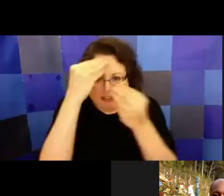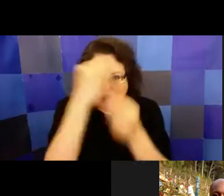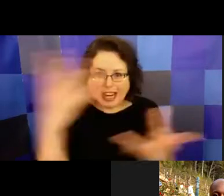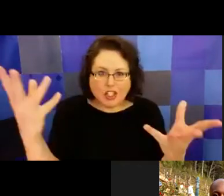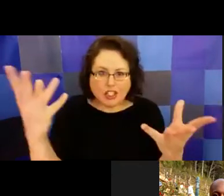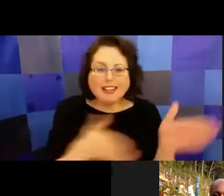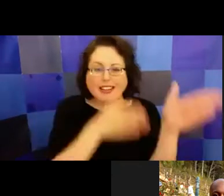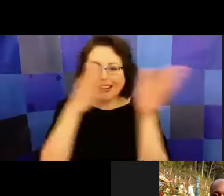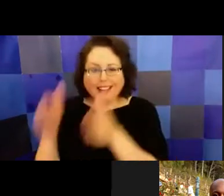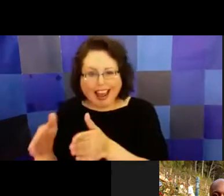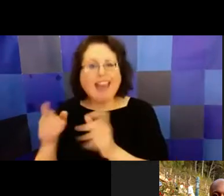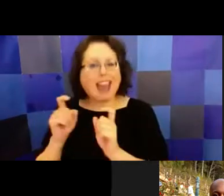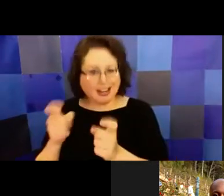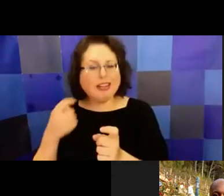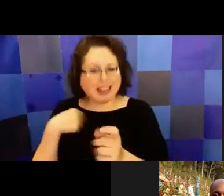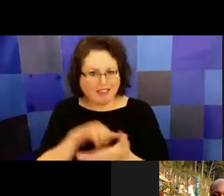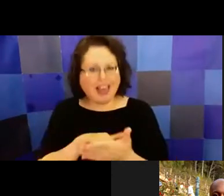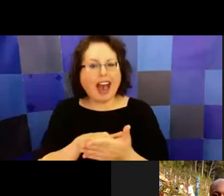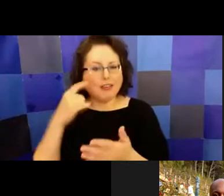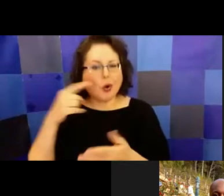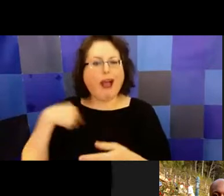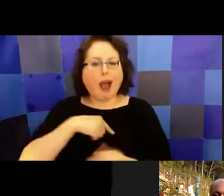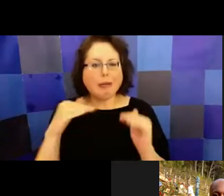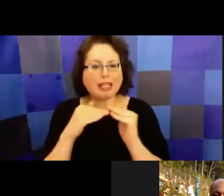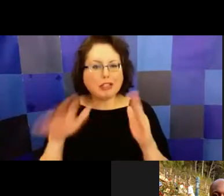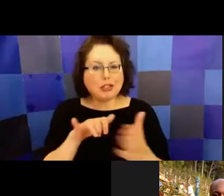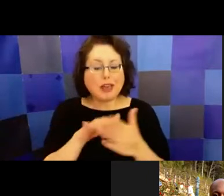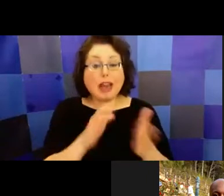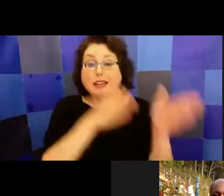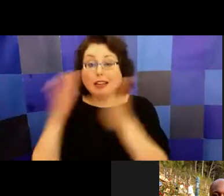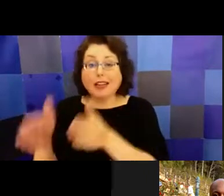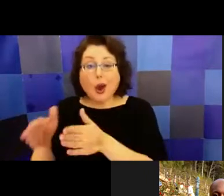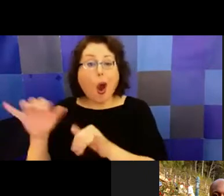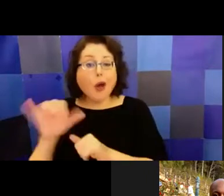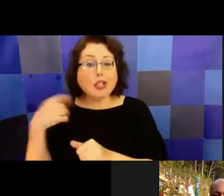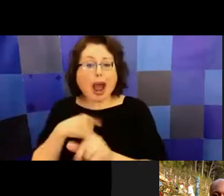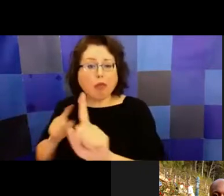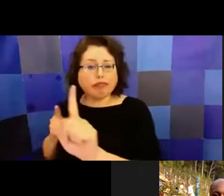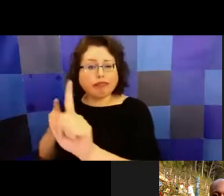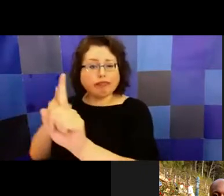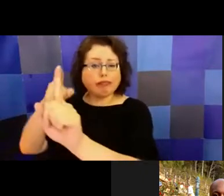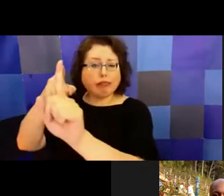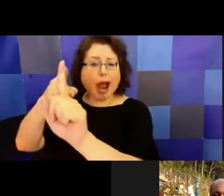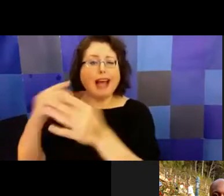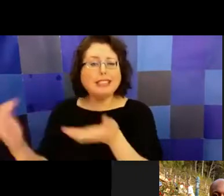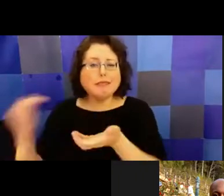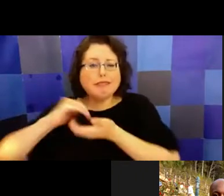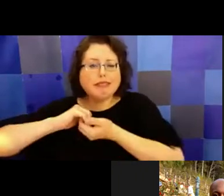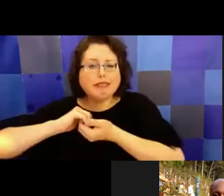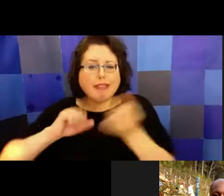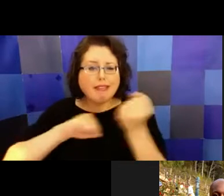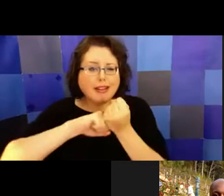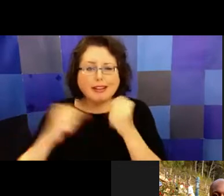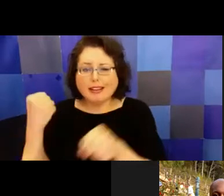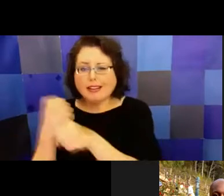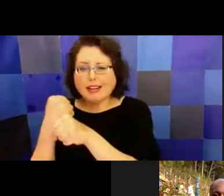forum for our colleagues to do the same, such as this event, but also our aspirational vision of mutual aid. Transform speaks to